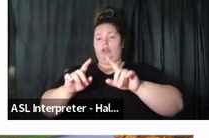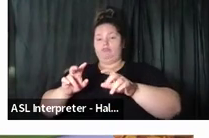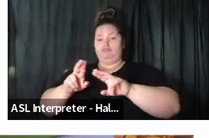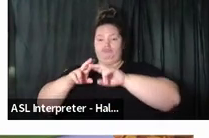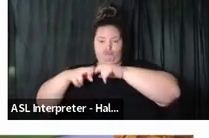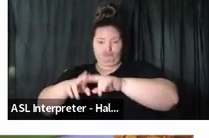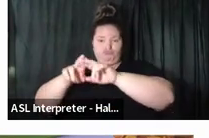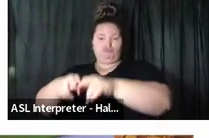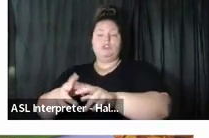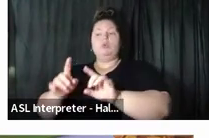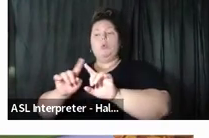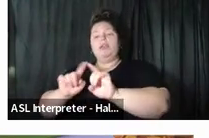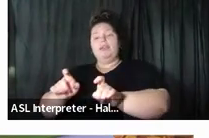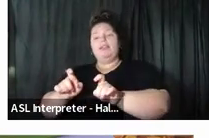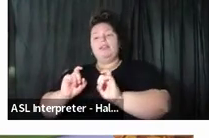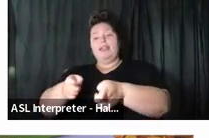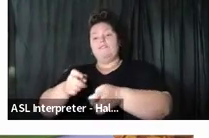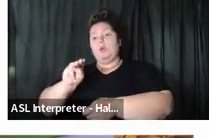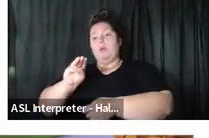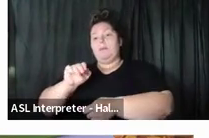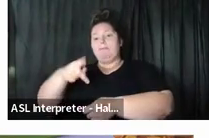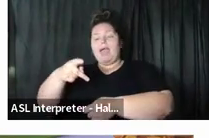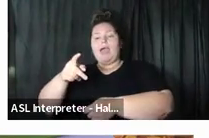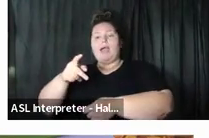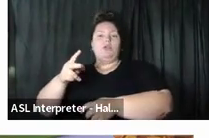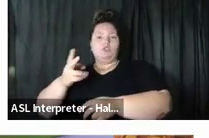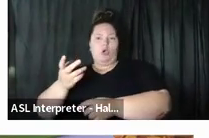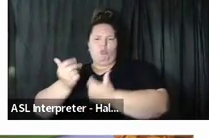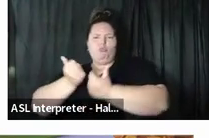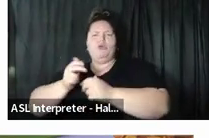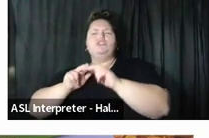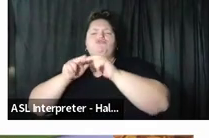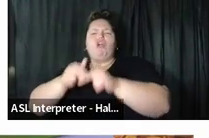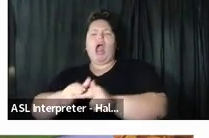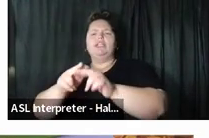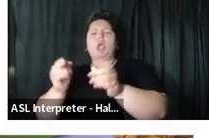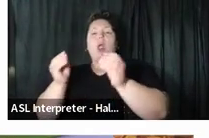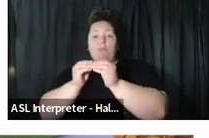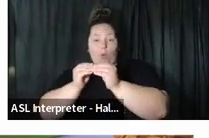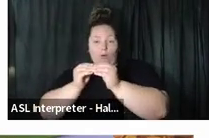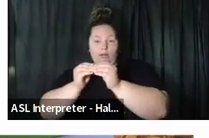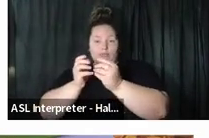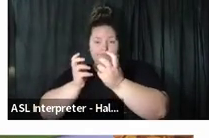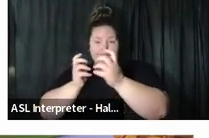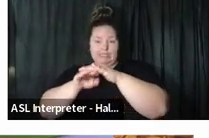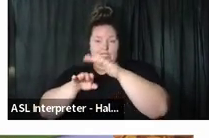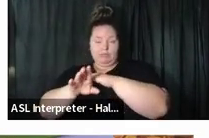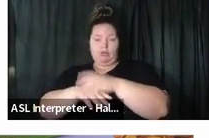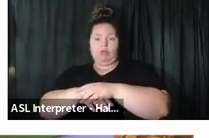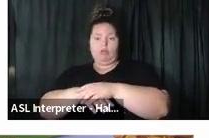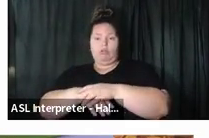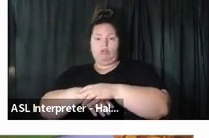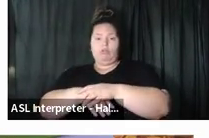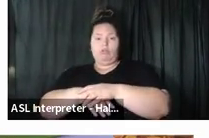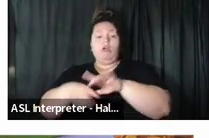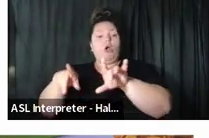will show you which rides or which areas are more accessible. And then even those break spots, break in the points